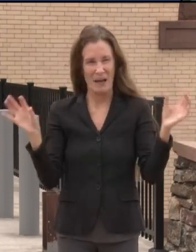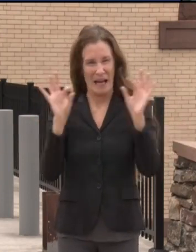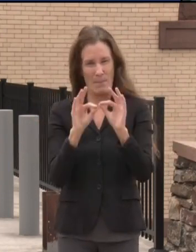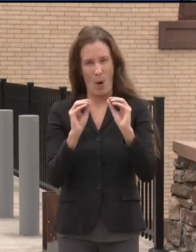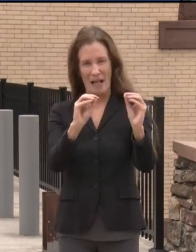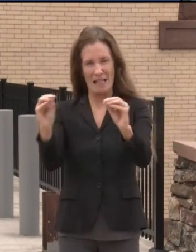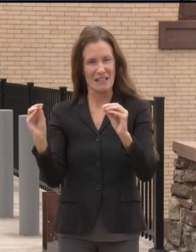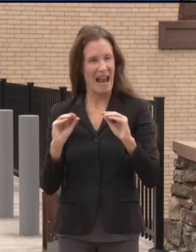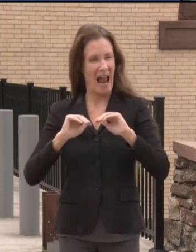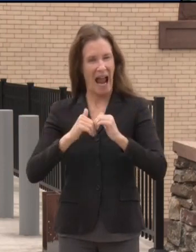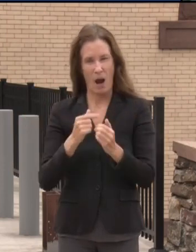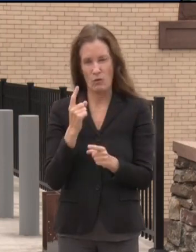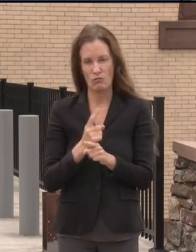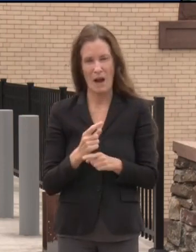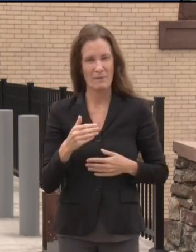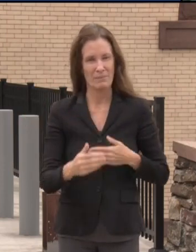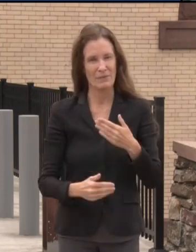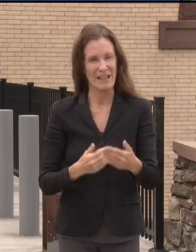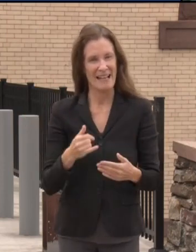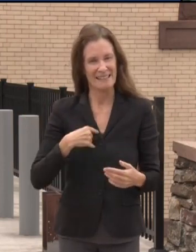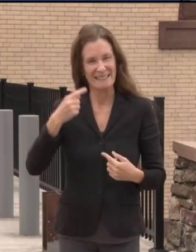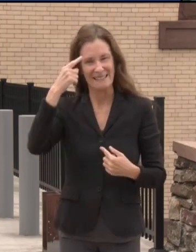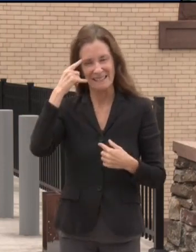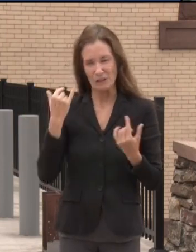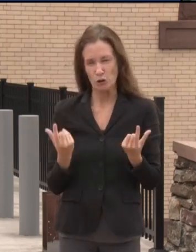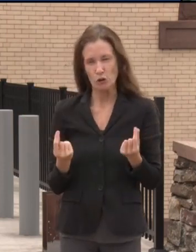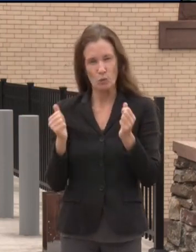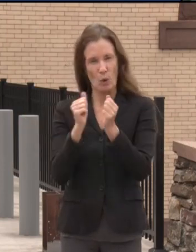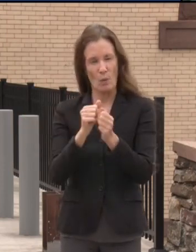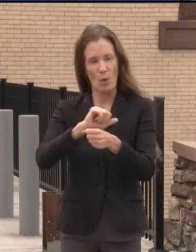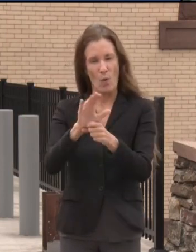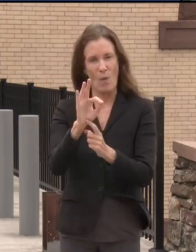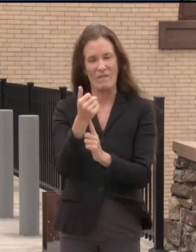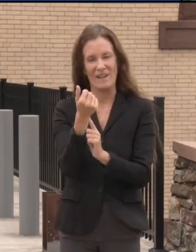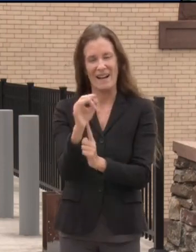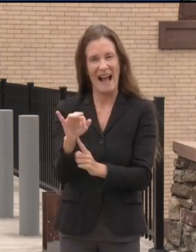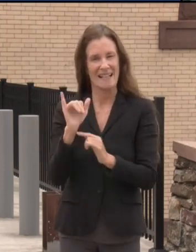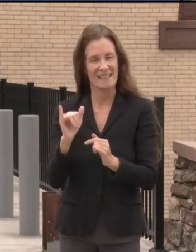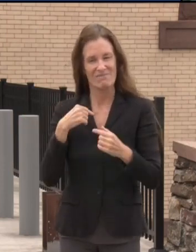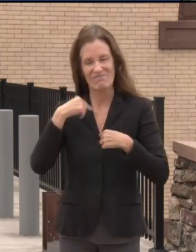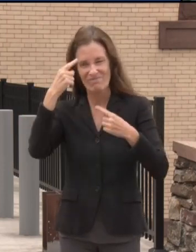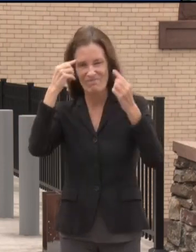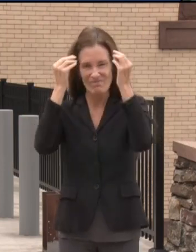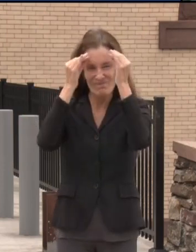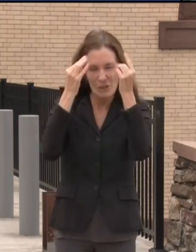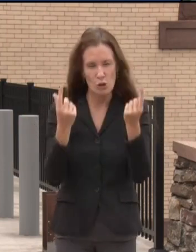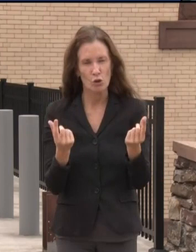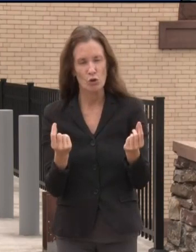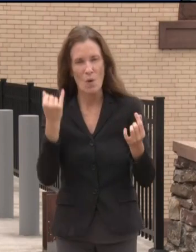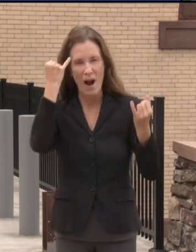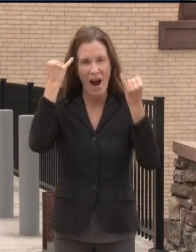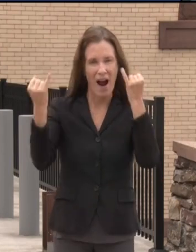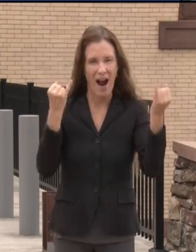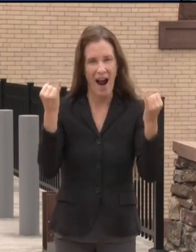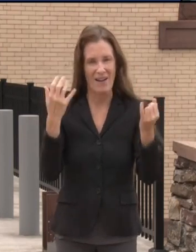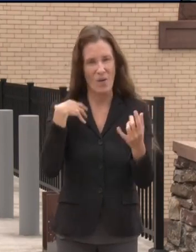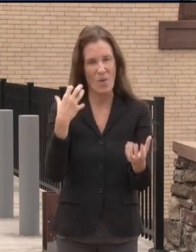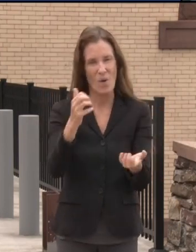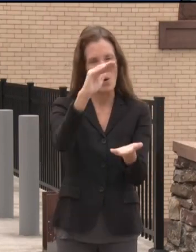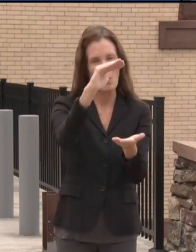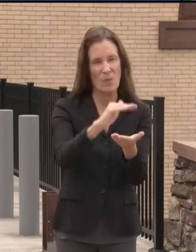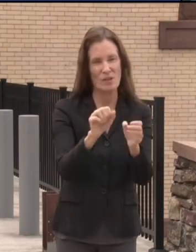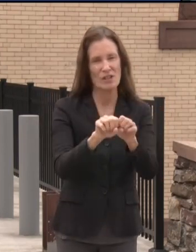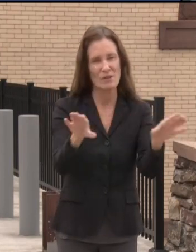to learn more about this disease and how we can actually fight it in a more responsible way. I'm hoping it's the latter, and I'm